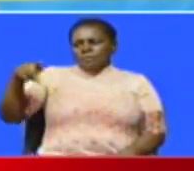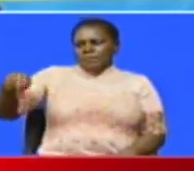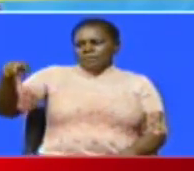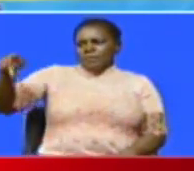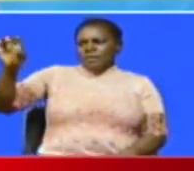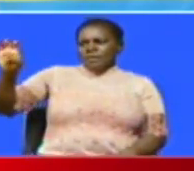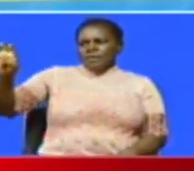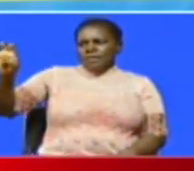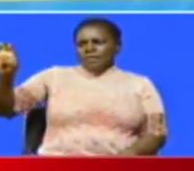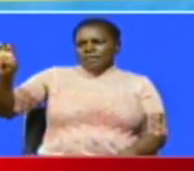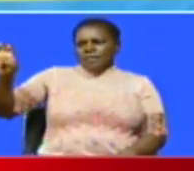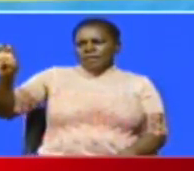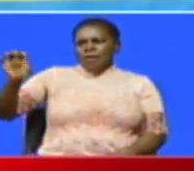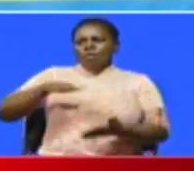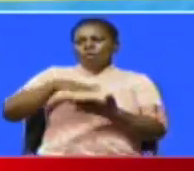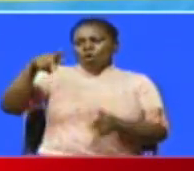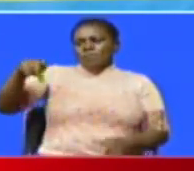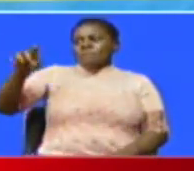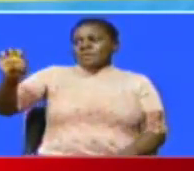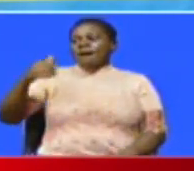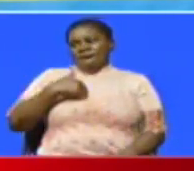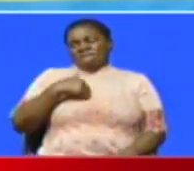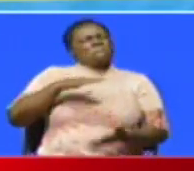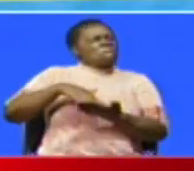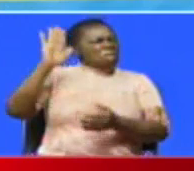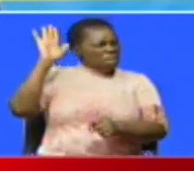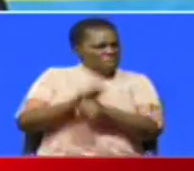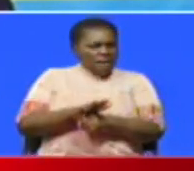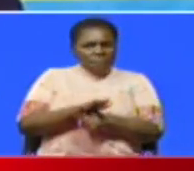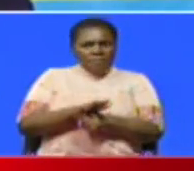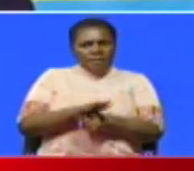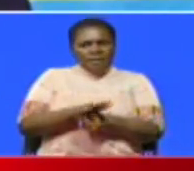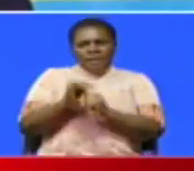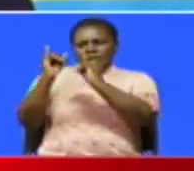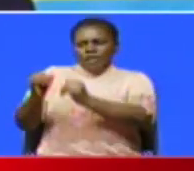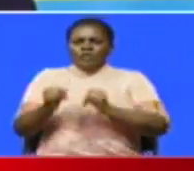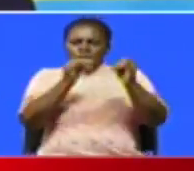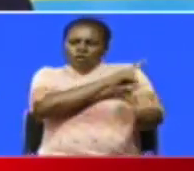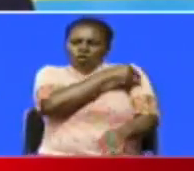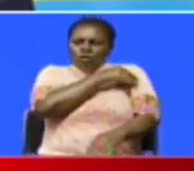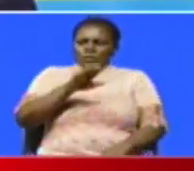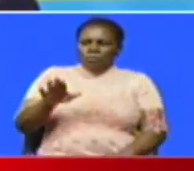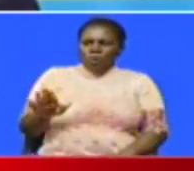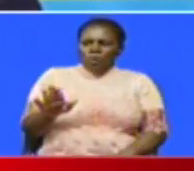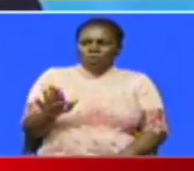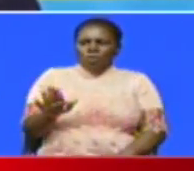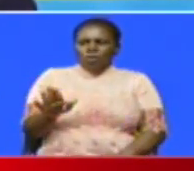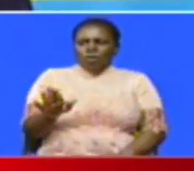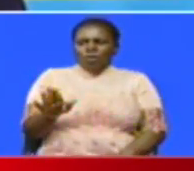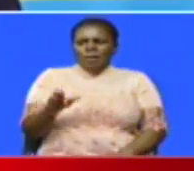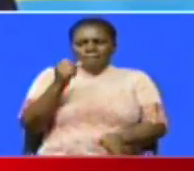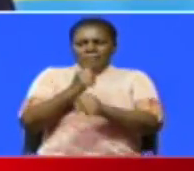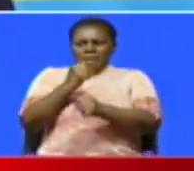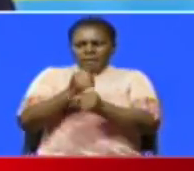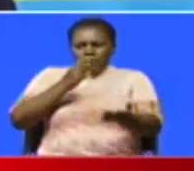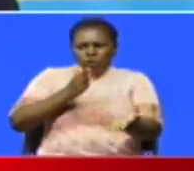PPEs. We have got more PPEs at the moment than we need. So it's a question of individual hospitals and individual units